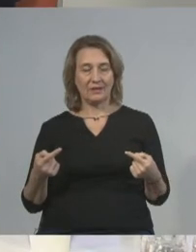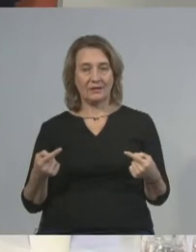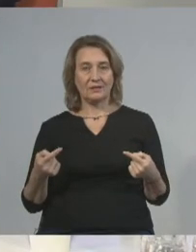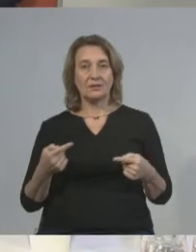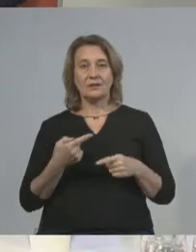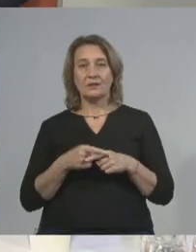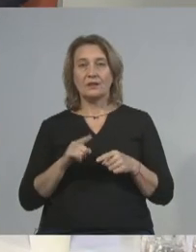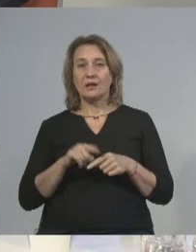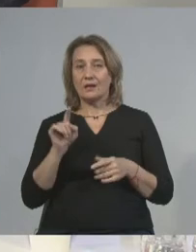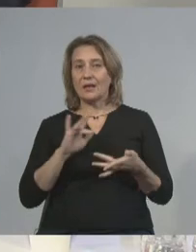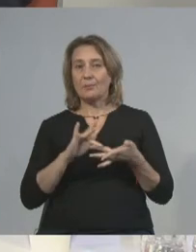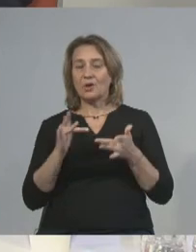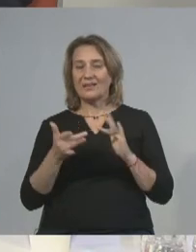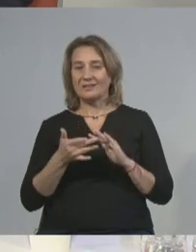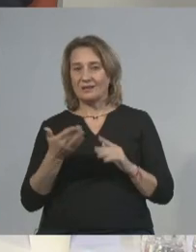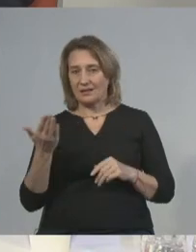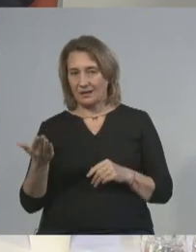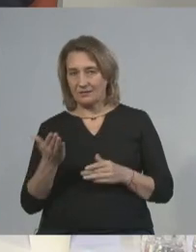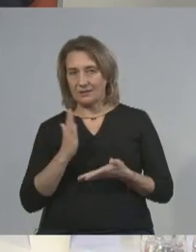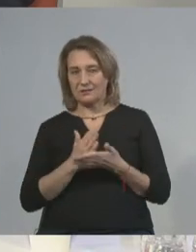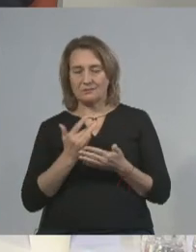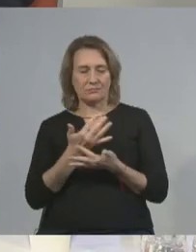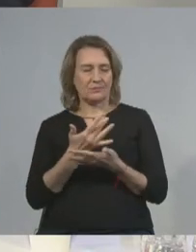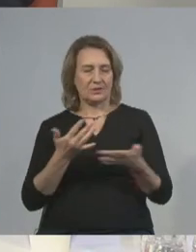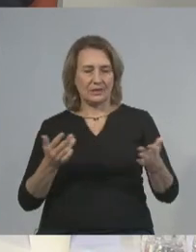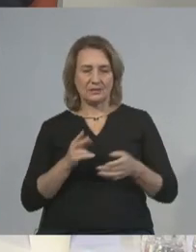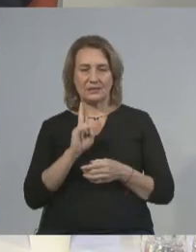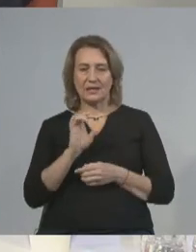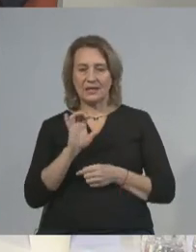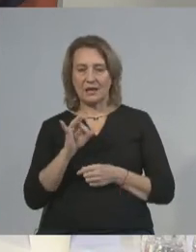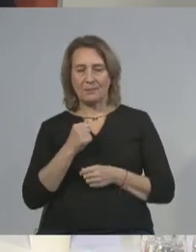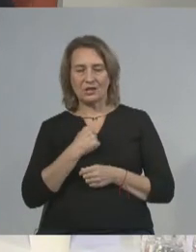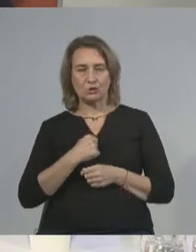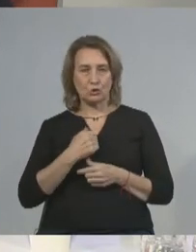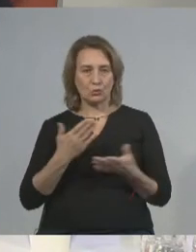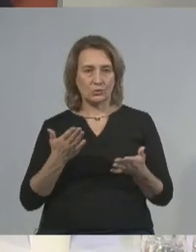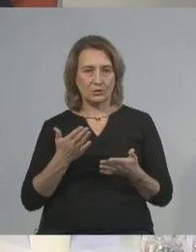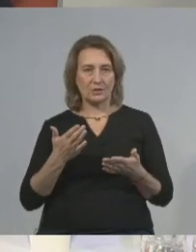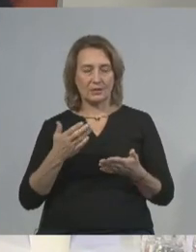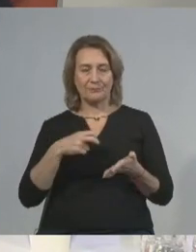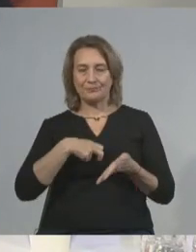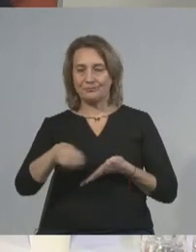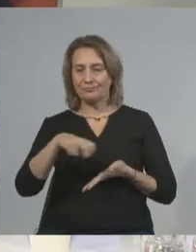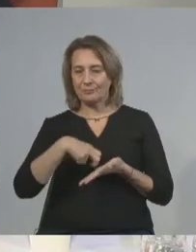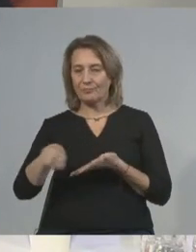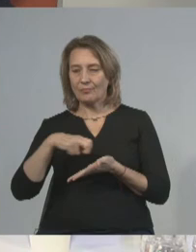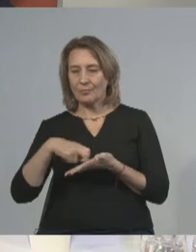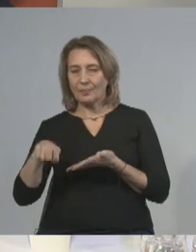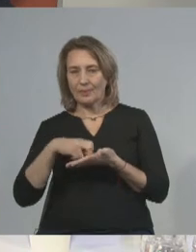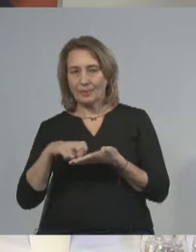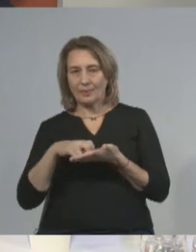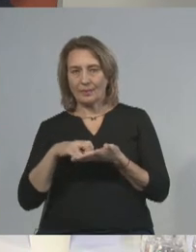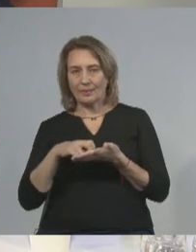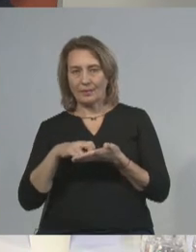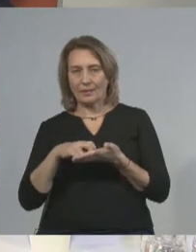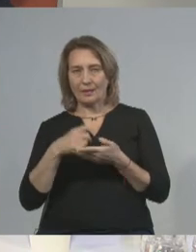violence this is about internet right yes cyber threats different